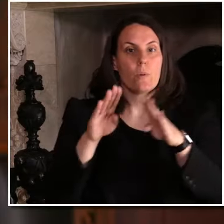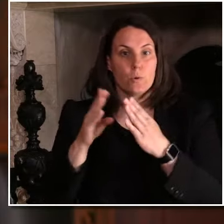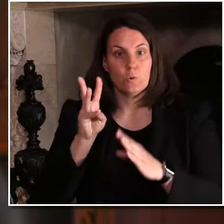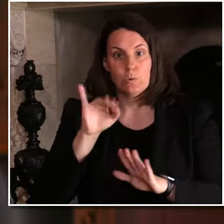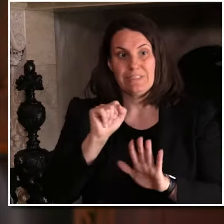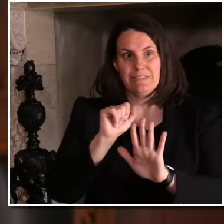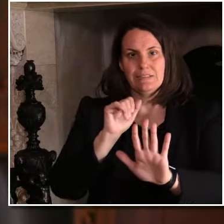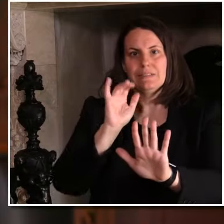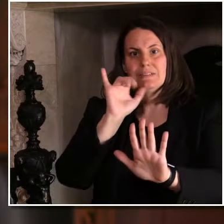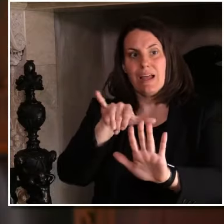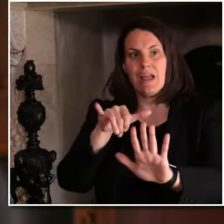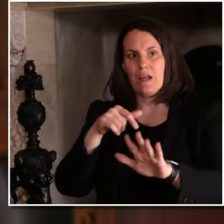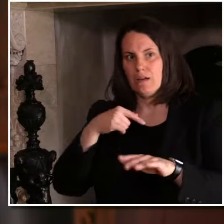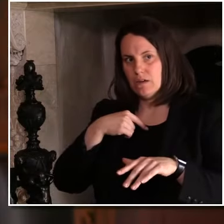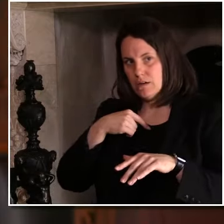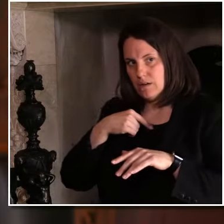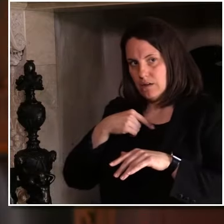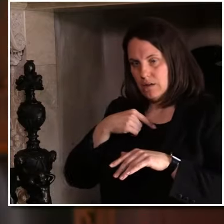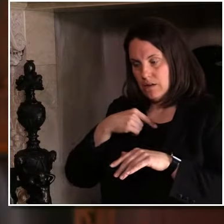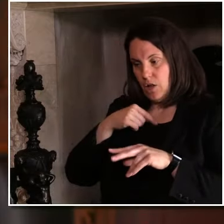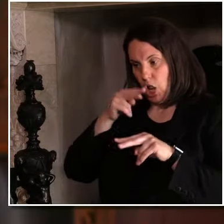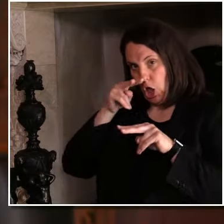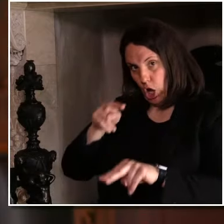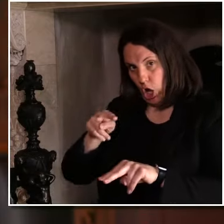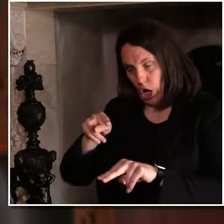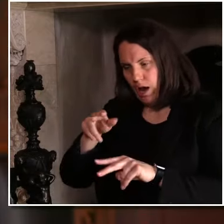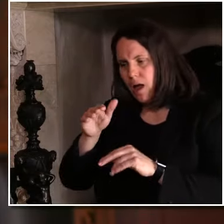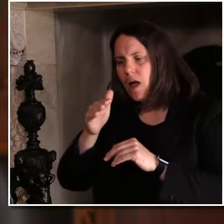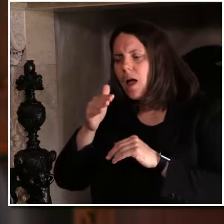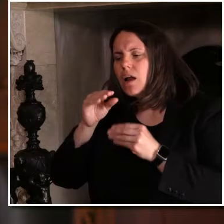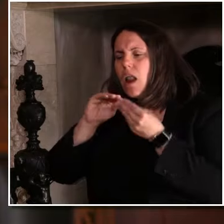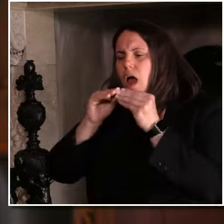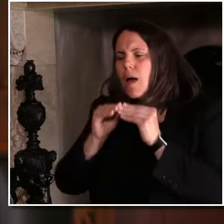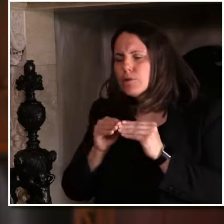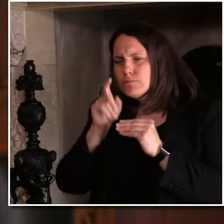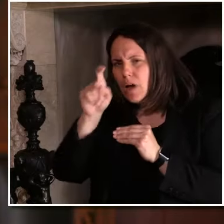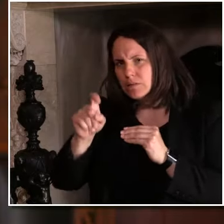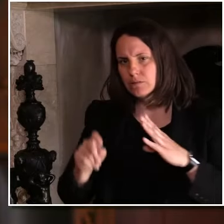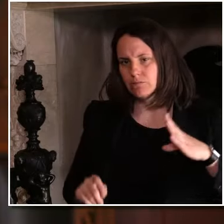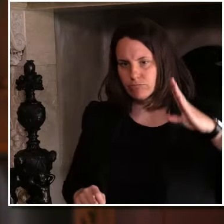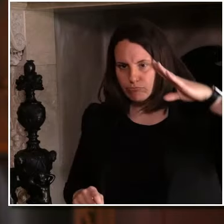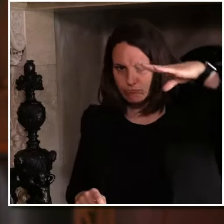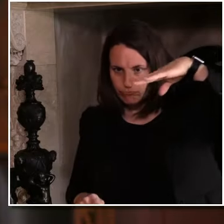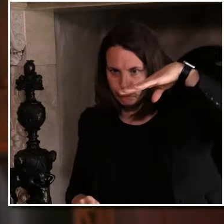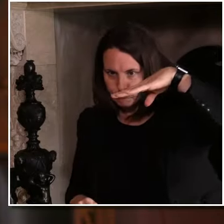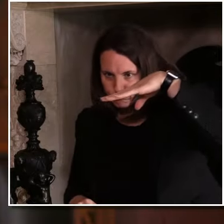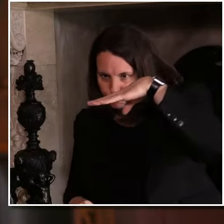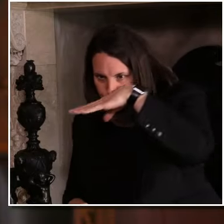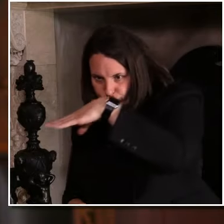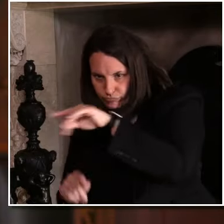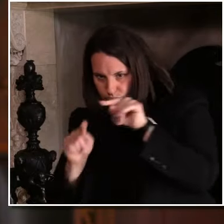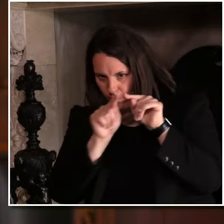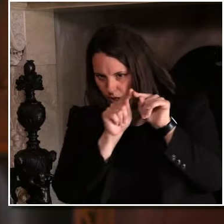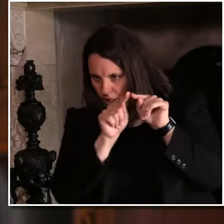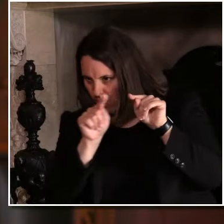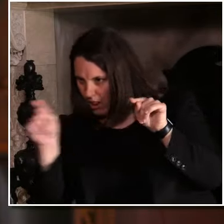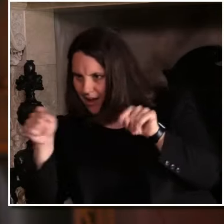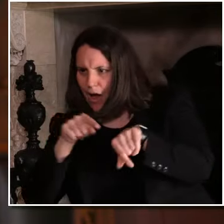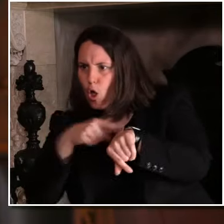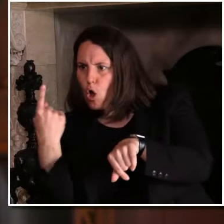and symptoms and cases are thinking about this as a % of the